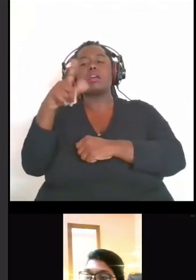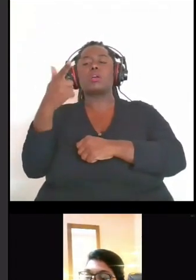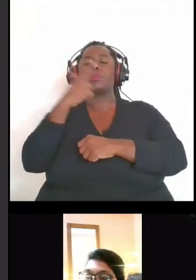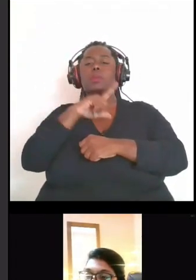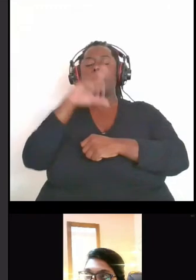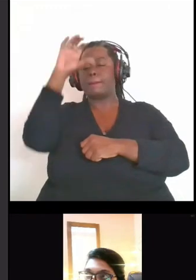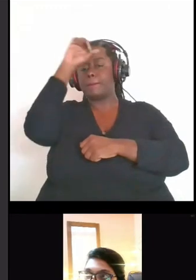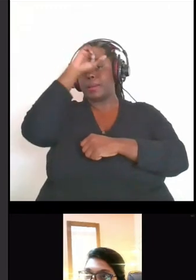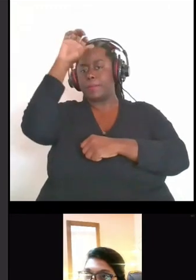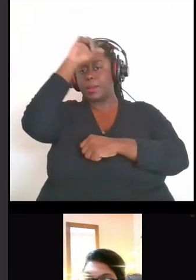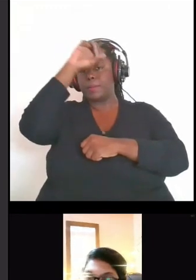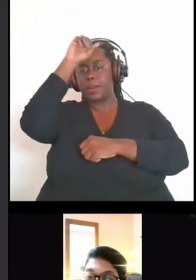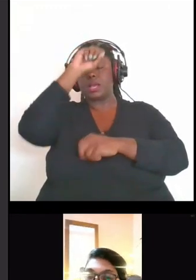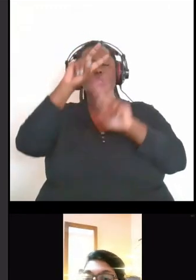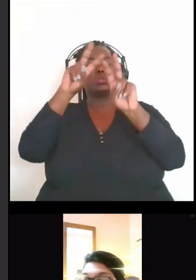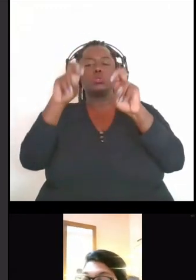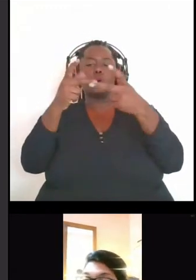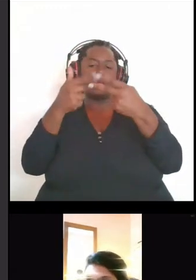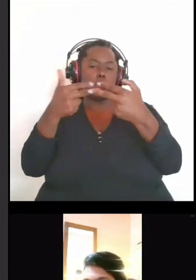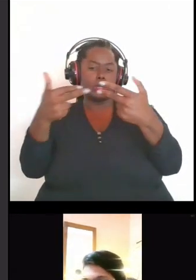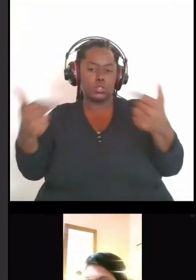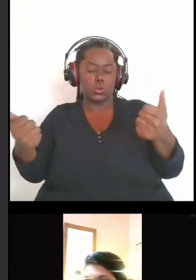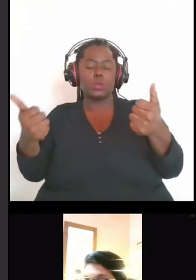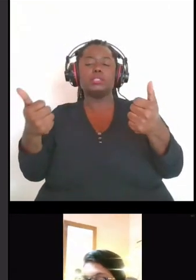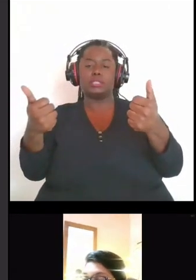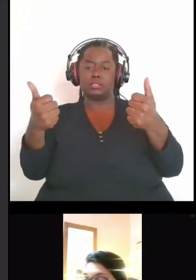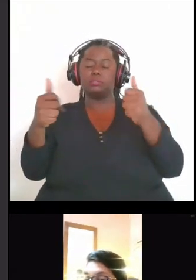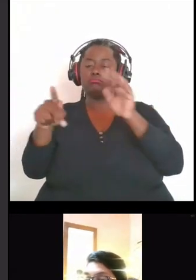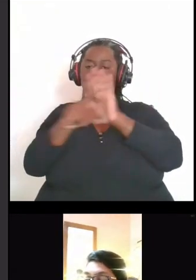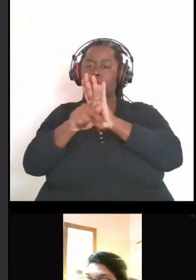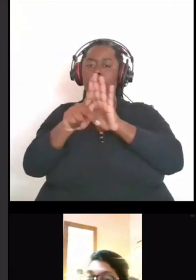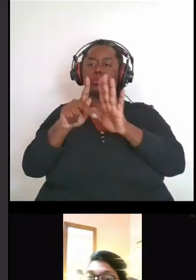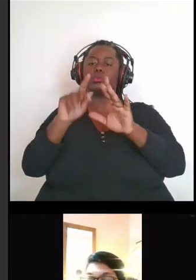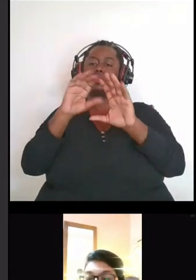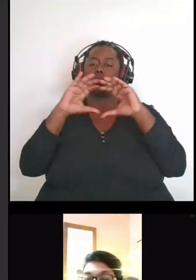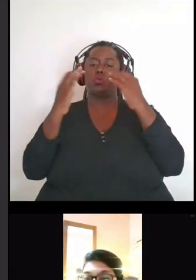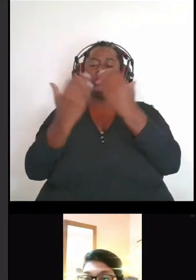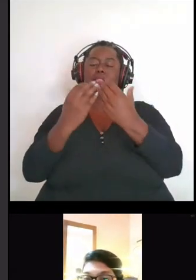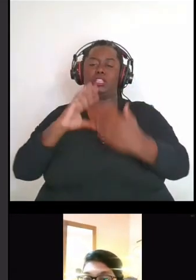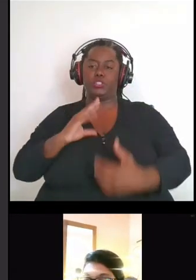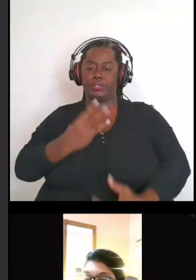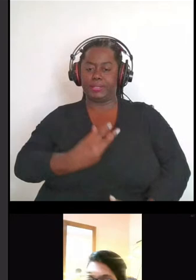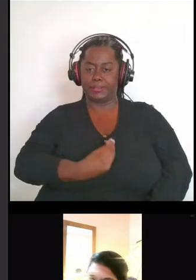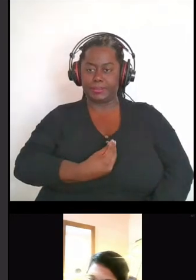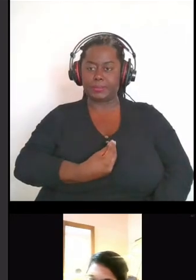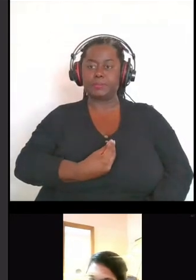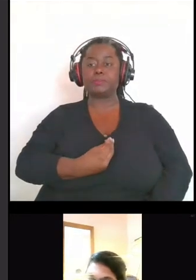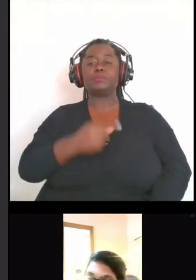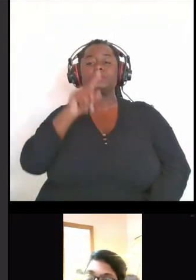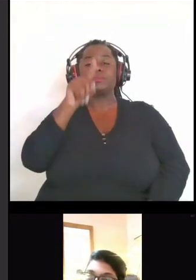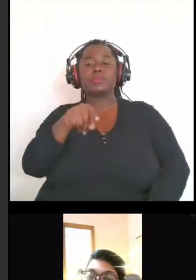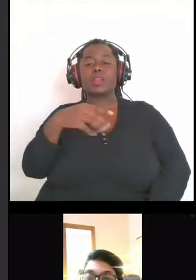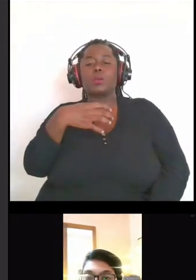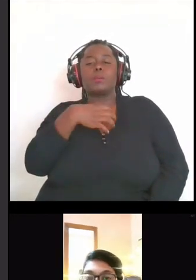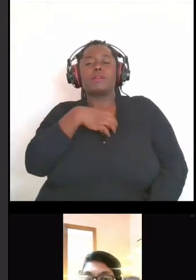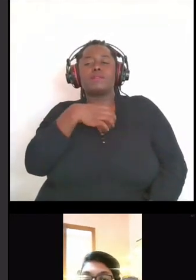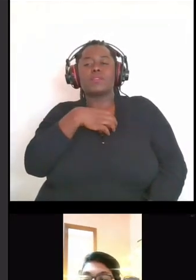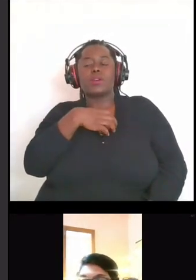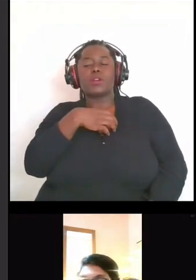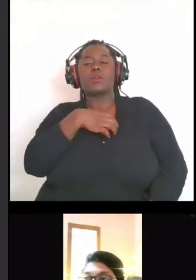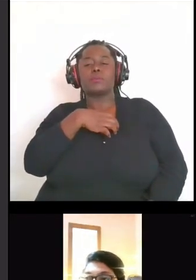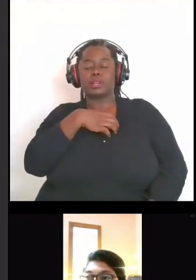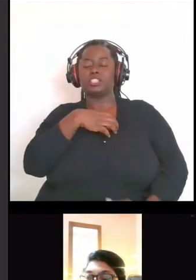uh document also their reactions and how they tend to react to people to such situations